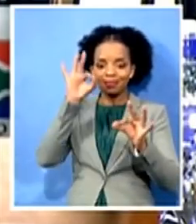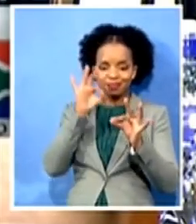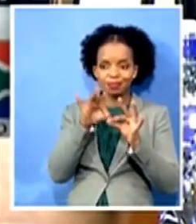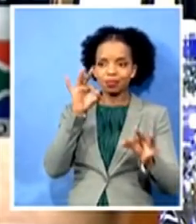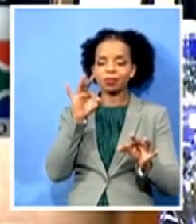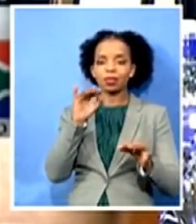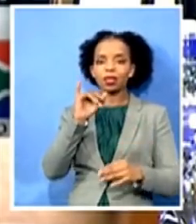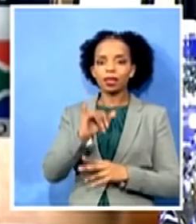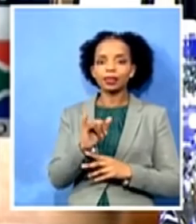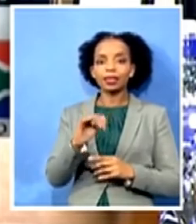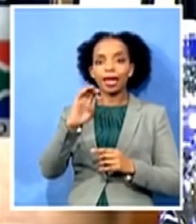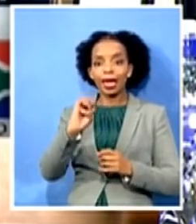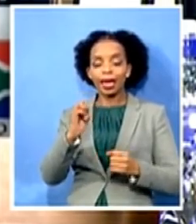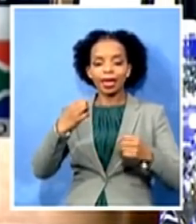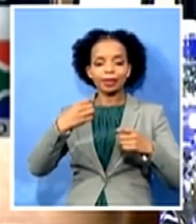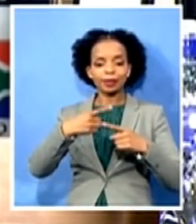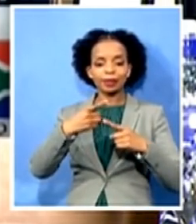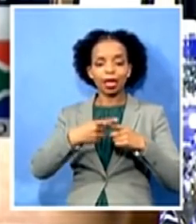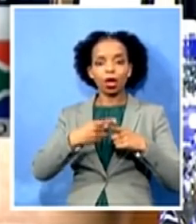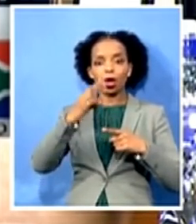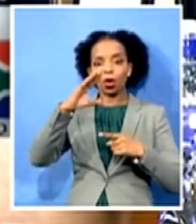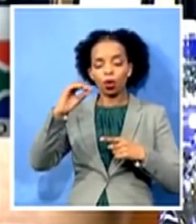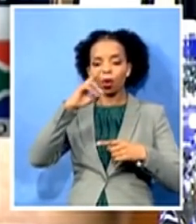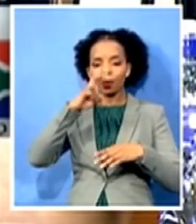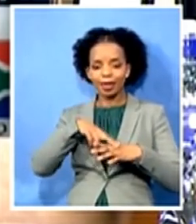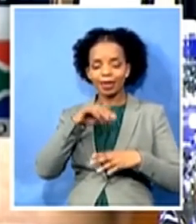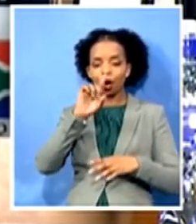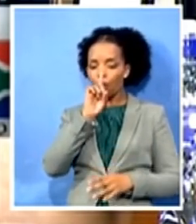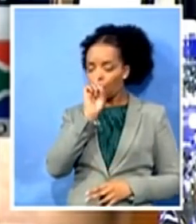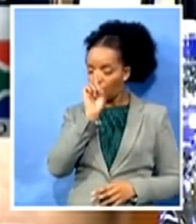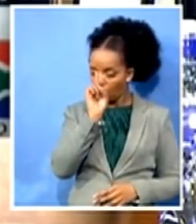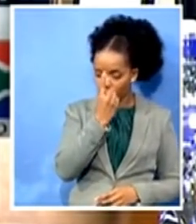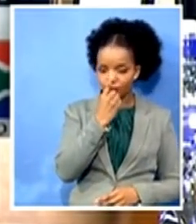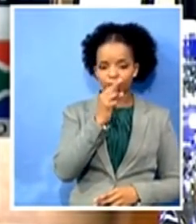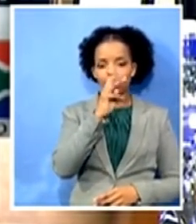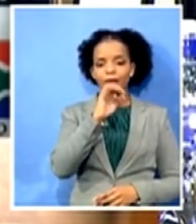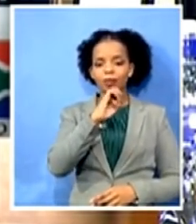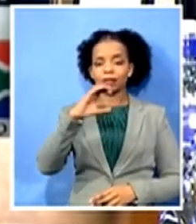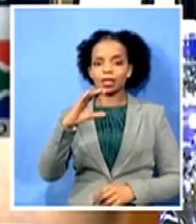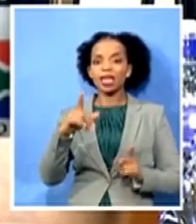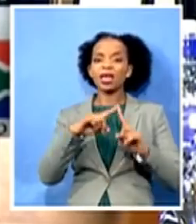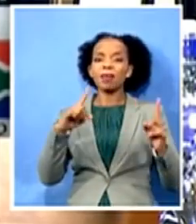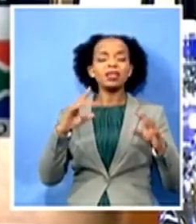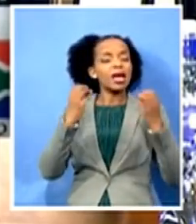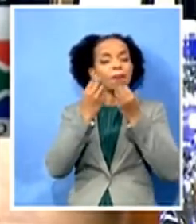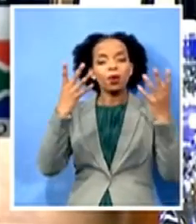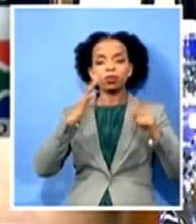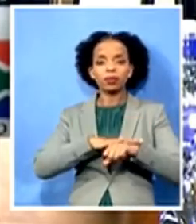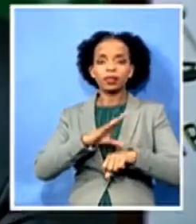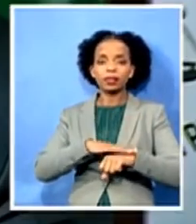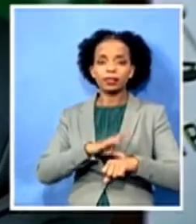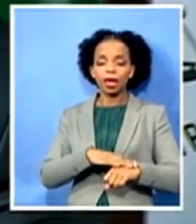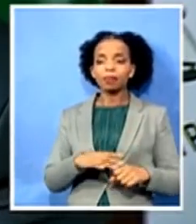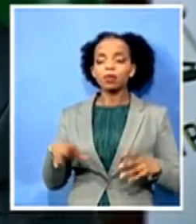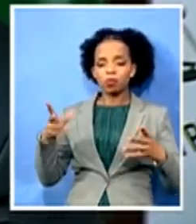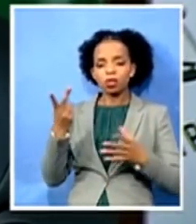MECs. Yes. But most of the times we both attend. But